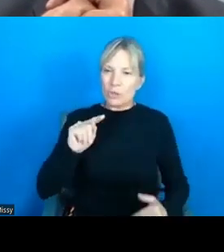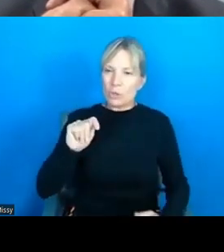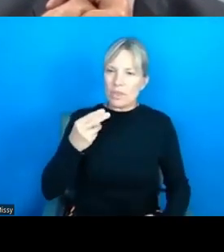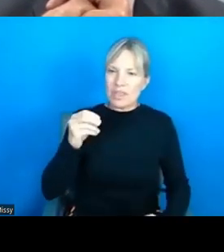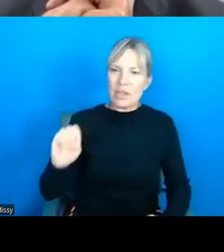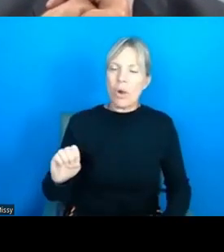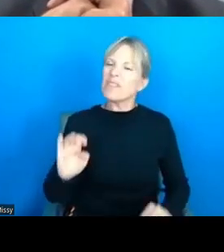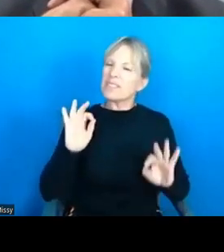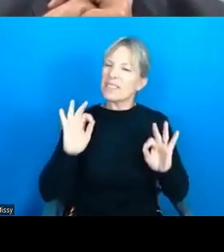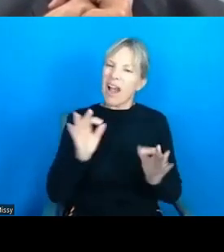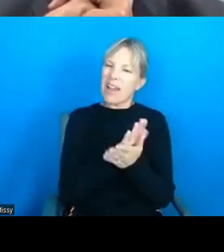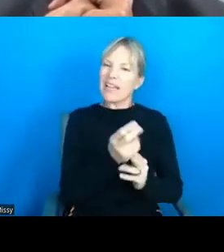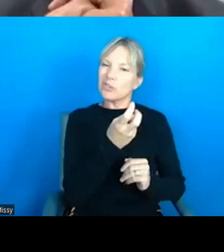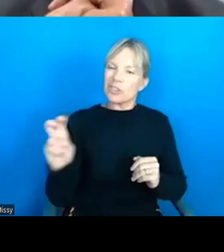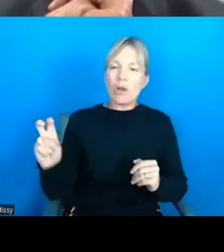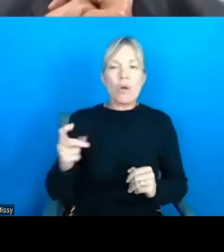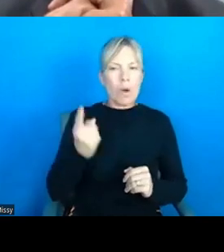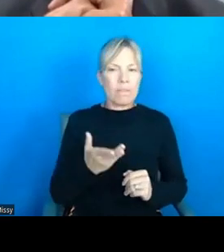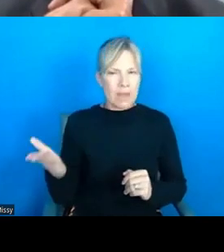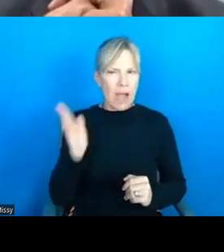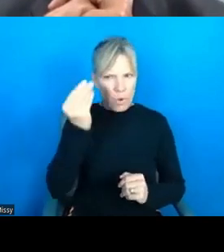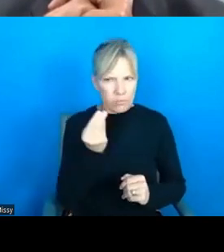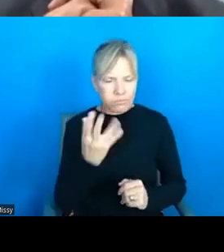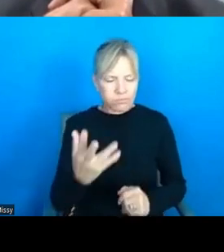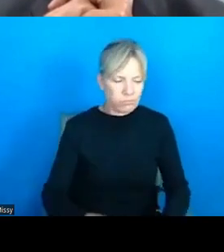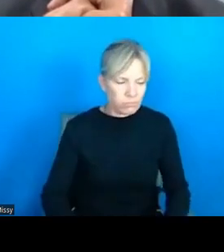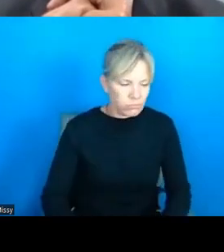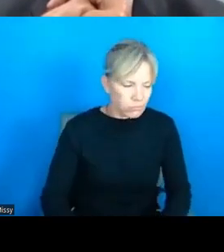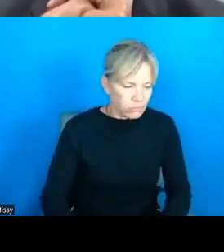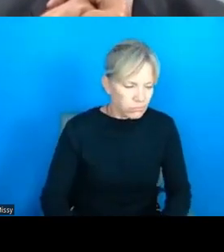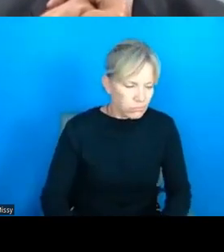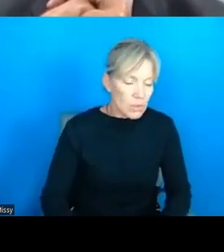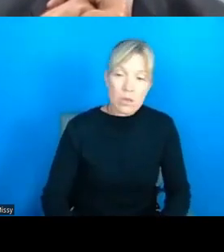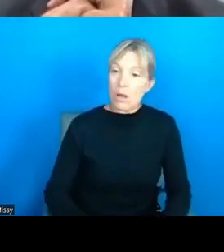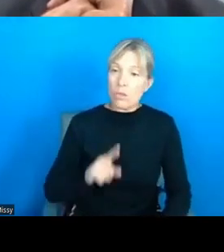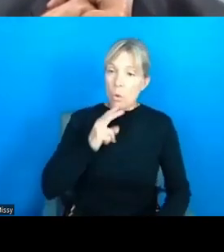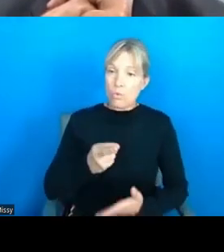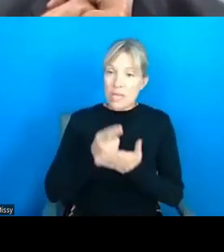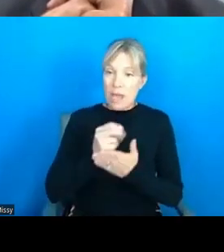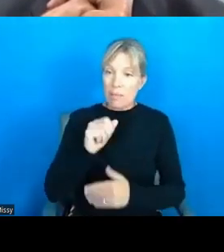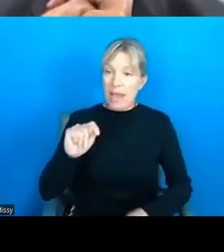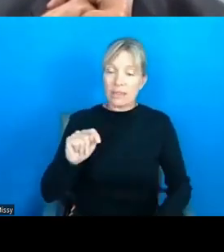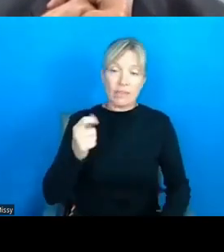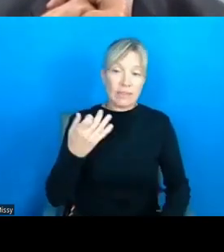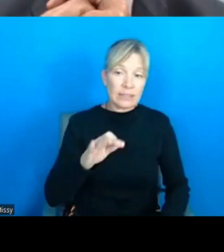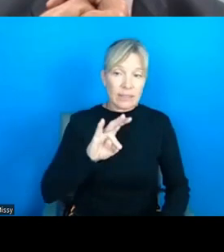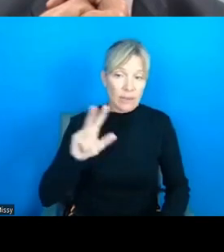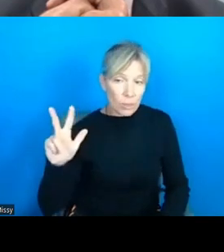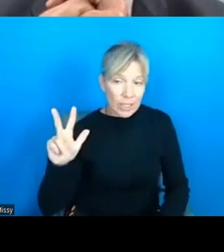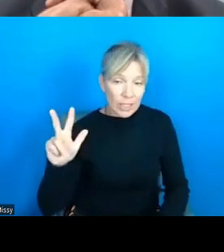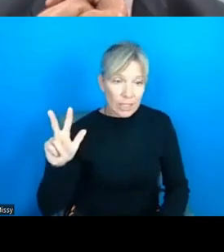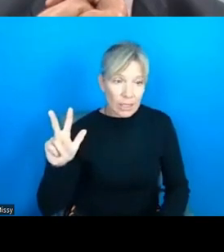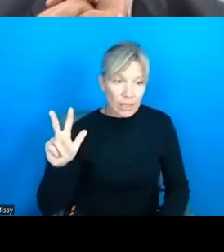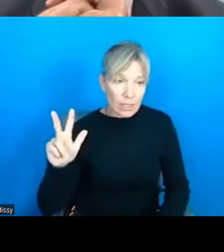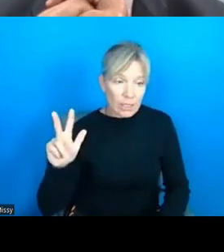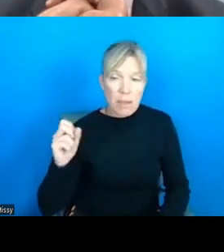a nice transition, one thing I will point out about the Rehabilitation Act of 1973 that